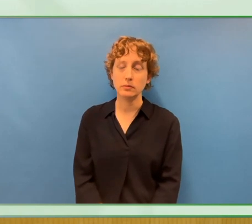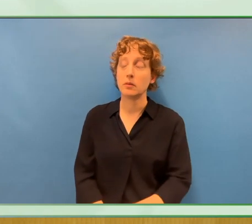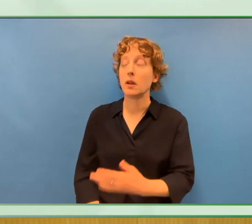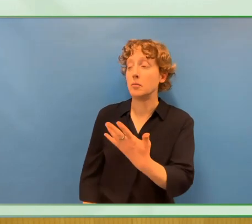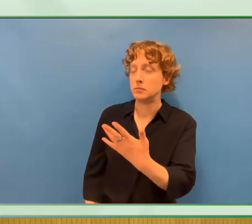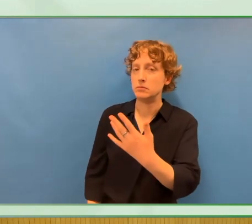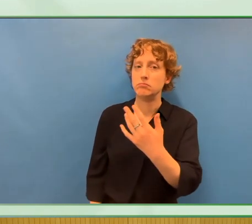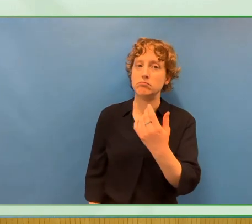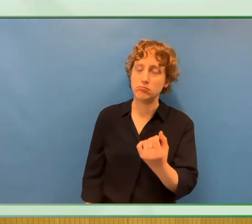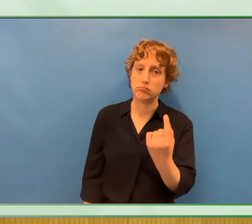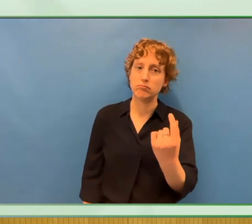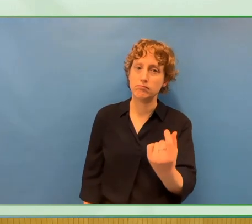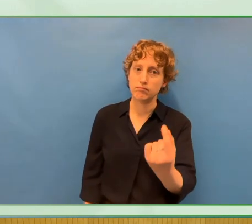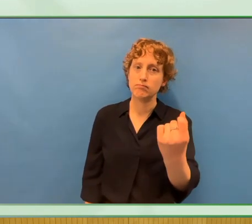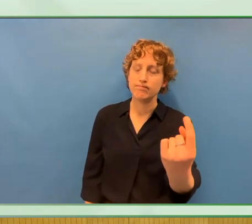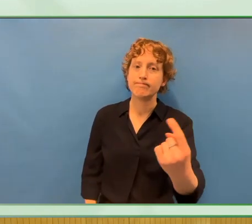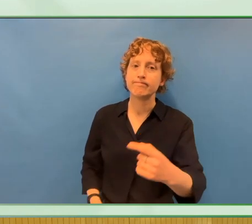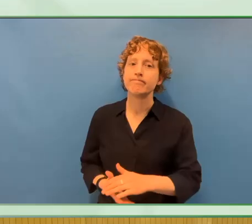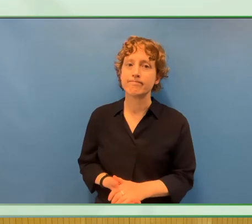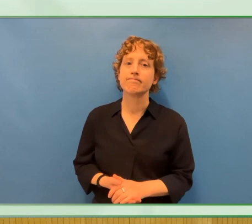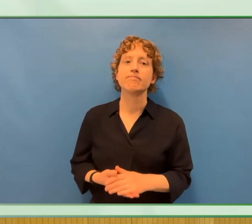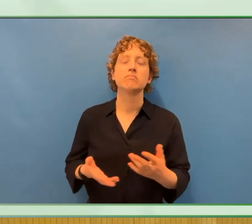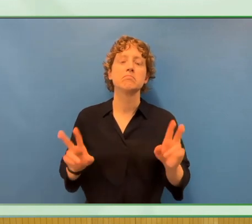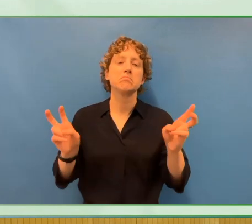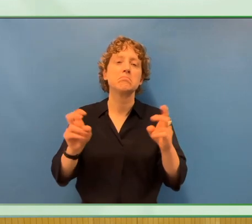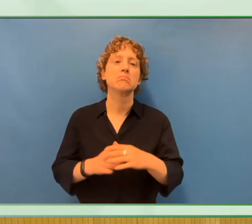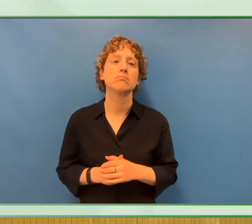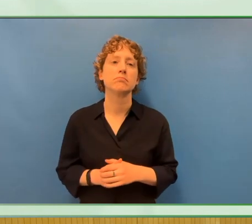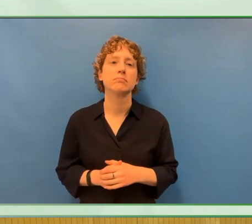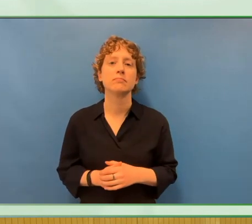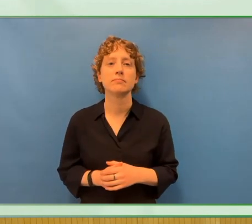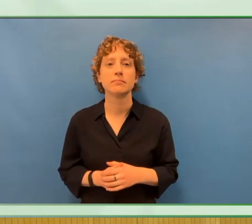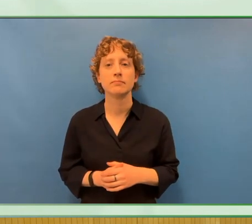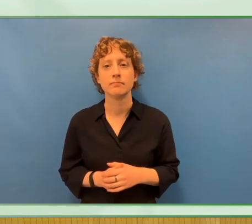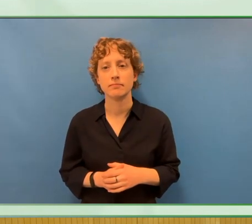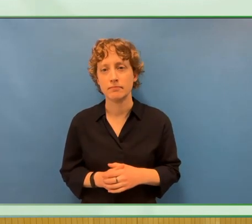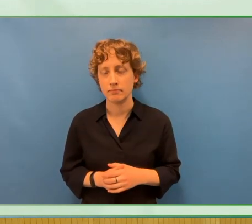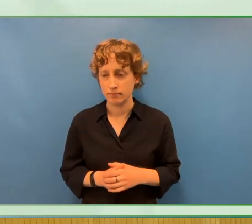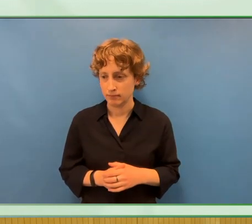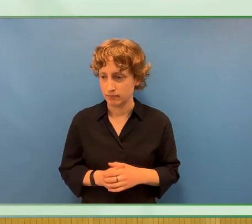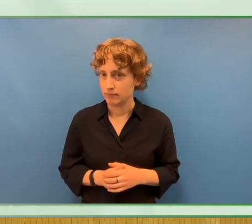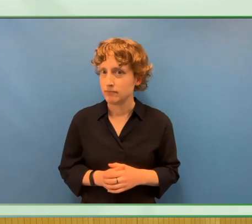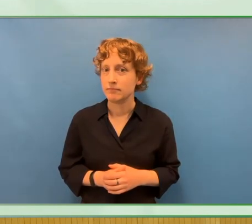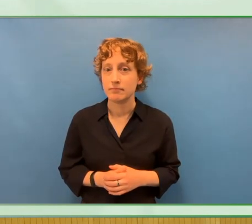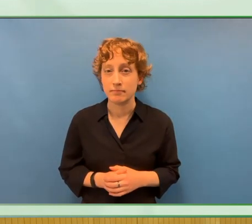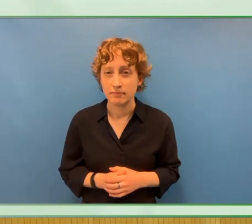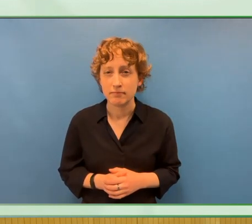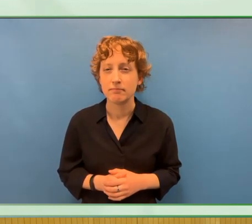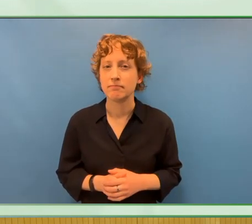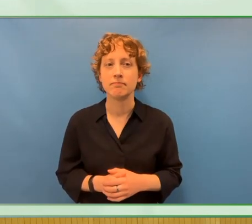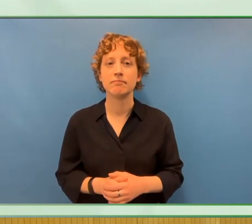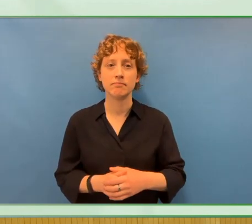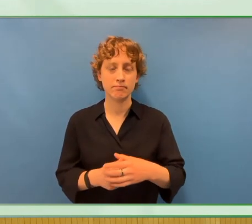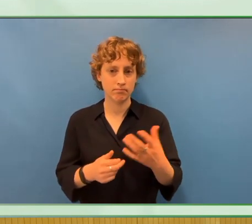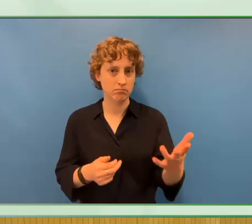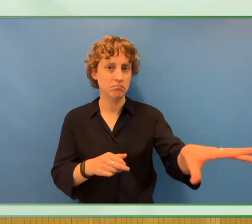to, let's say, you need to fly before you learn to walk. In terms of taking your example, if I